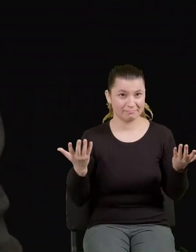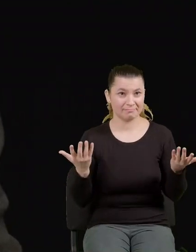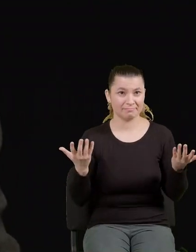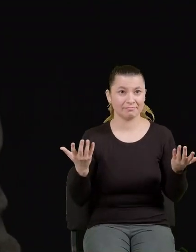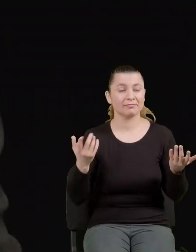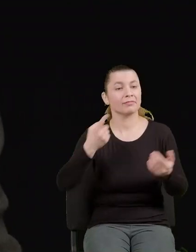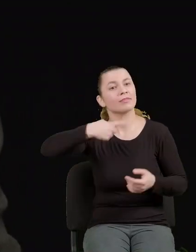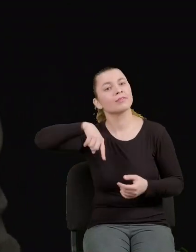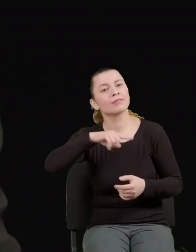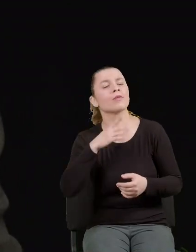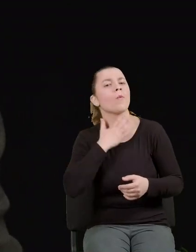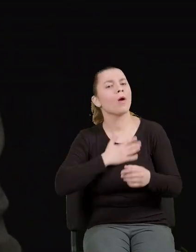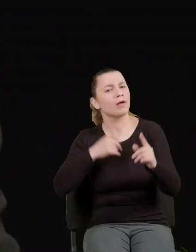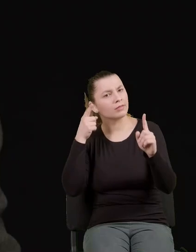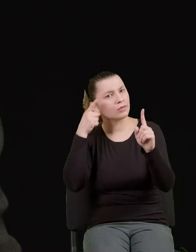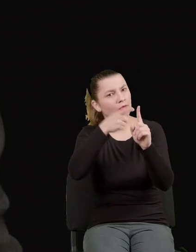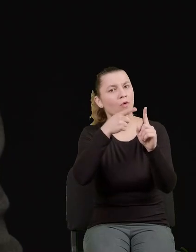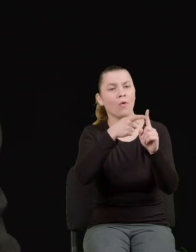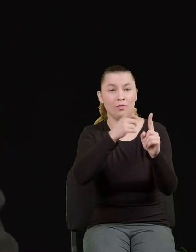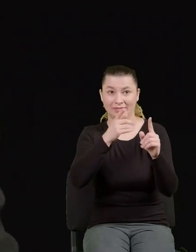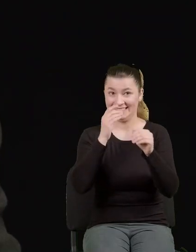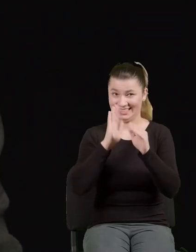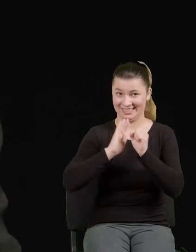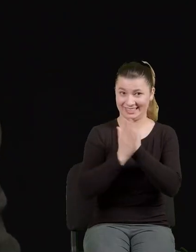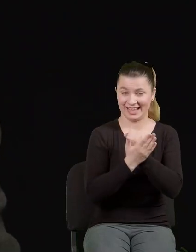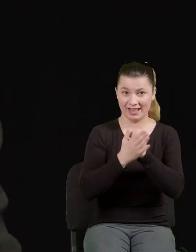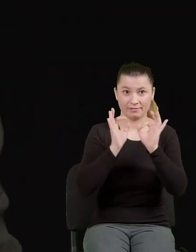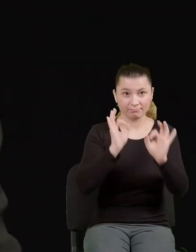mean, the timing is not the same, even though climate